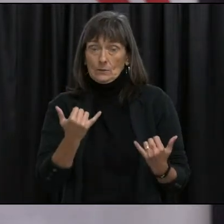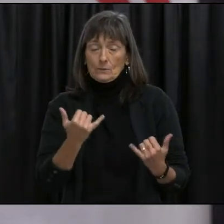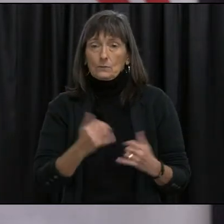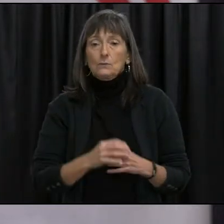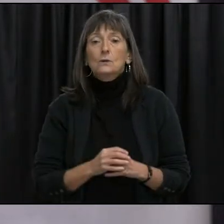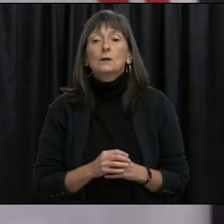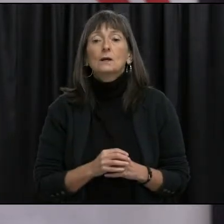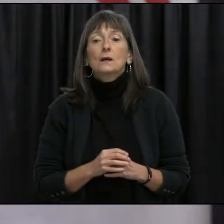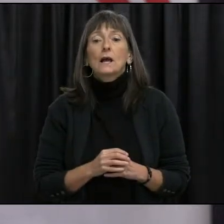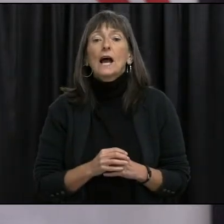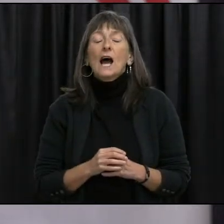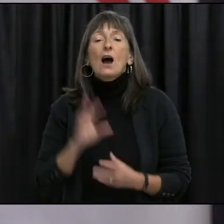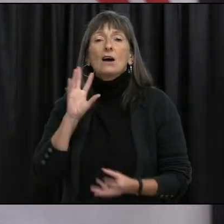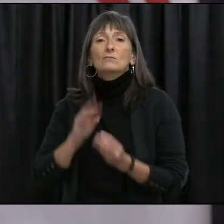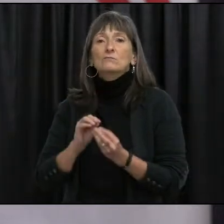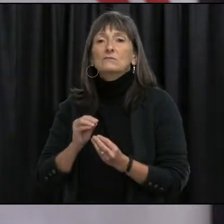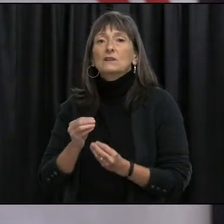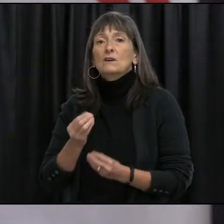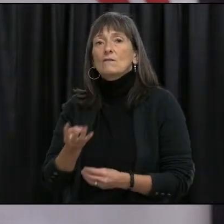we've had 4 deaths.